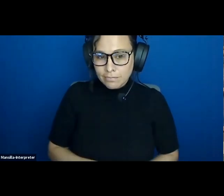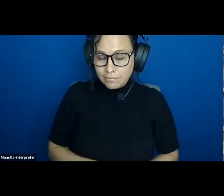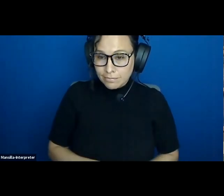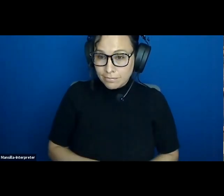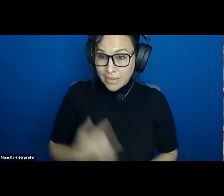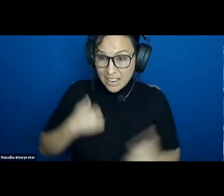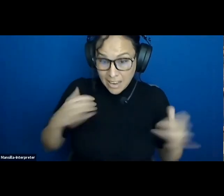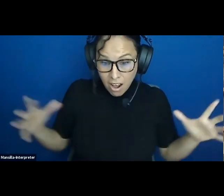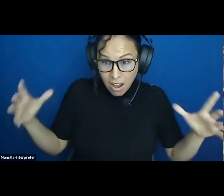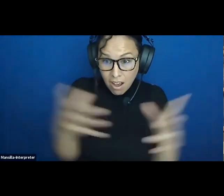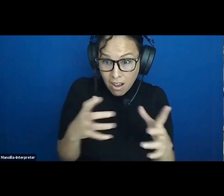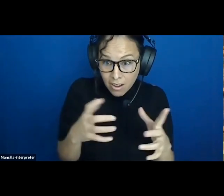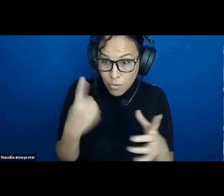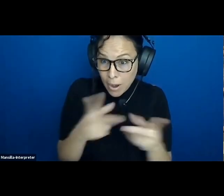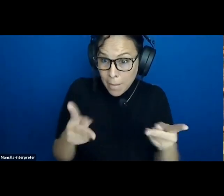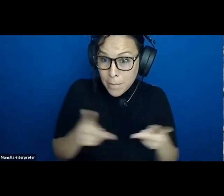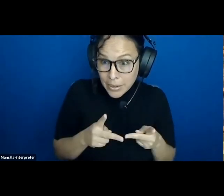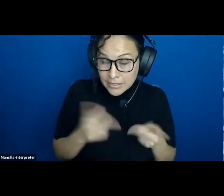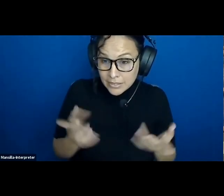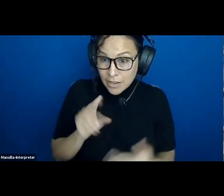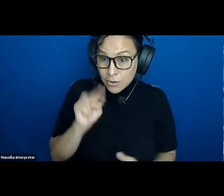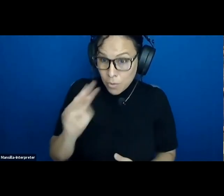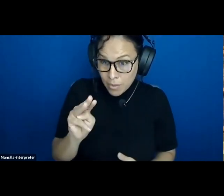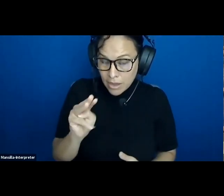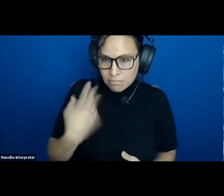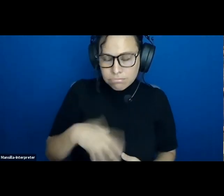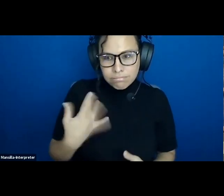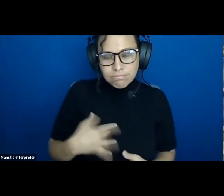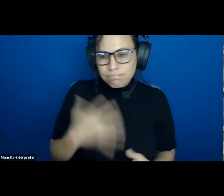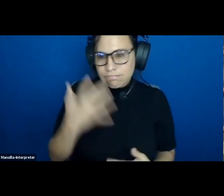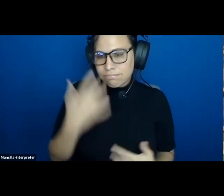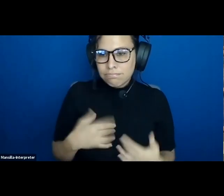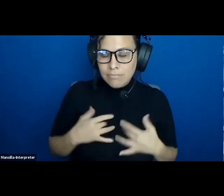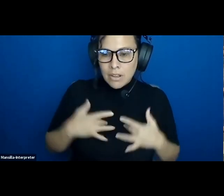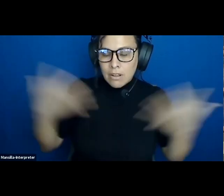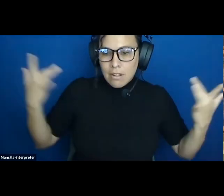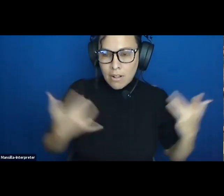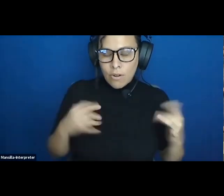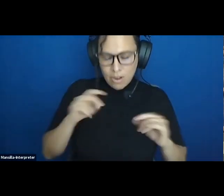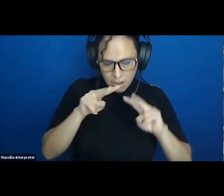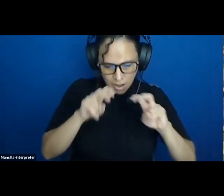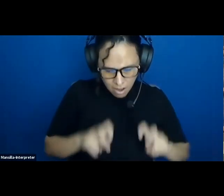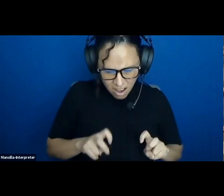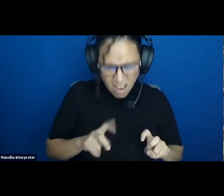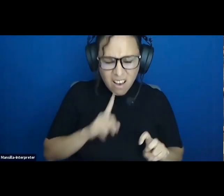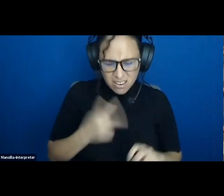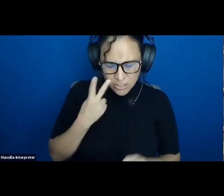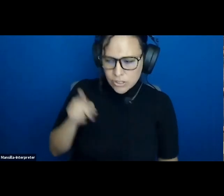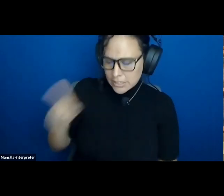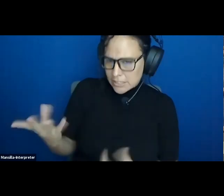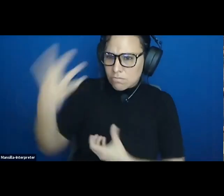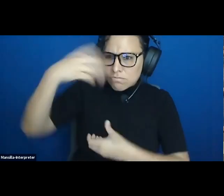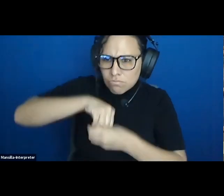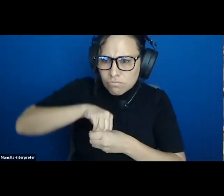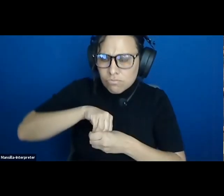one place is enlightening because we can appreciate, on one hand, that she was an active part of the network of little magazines